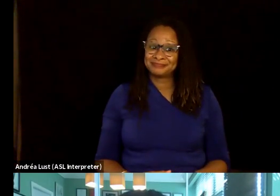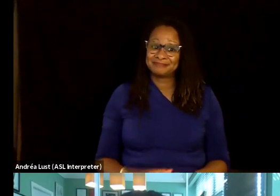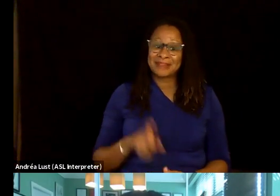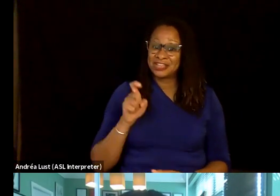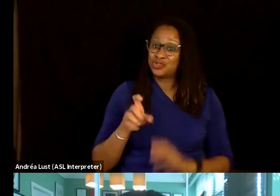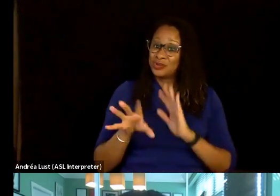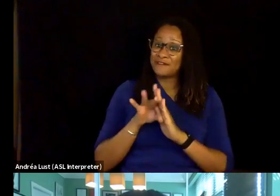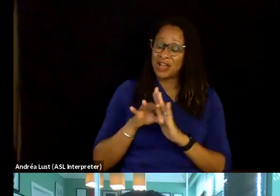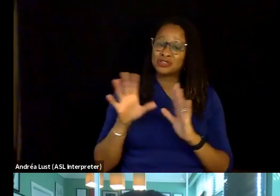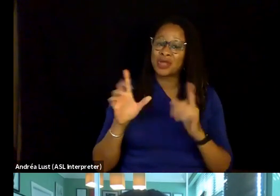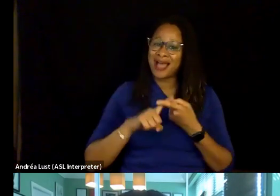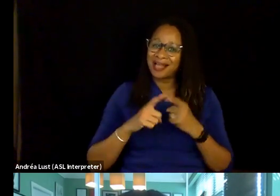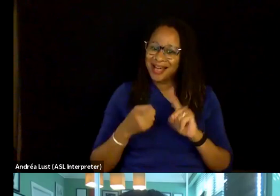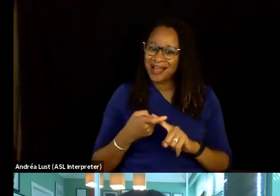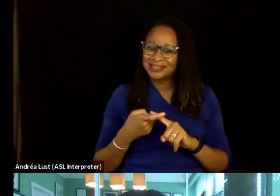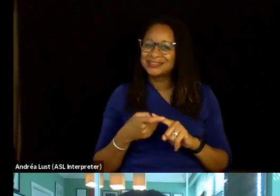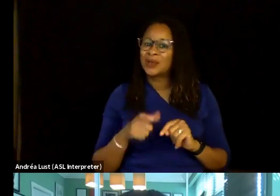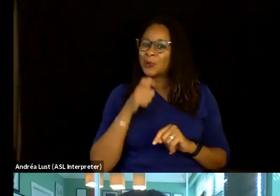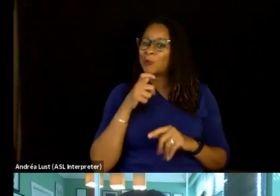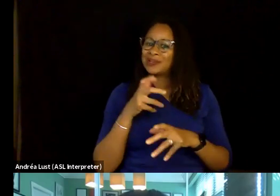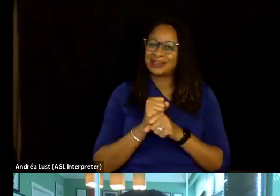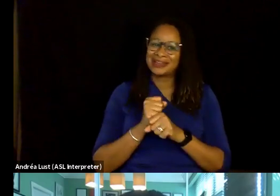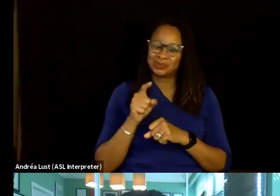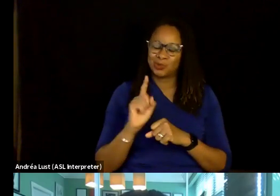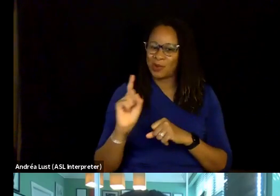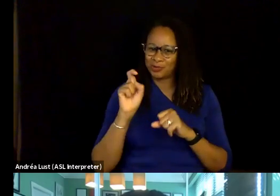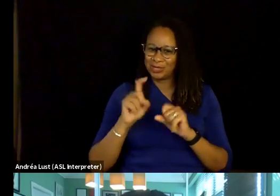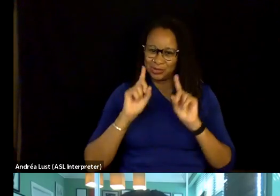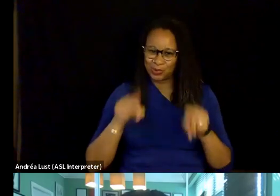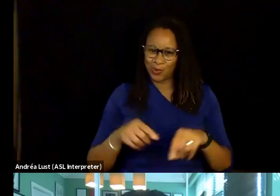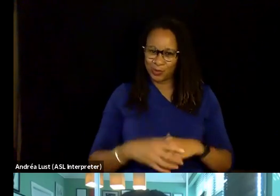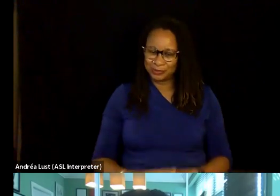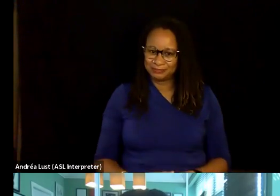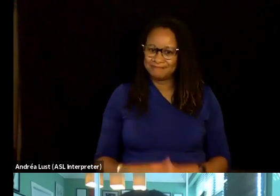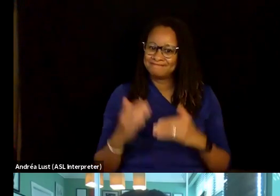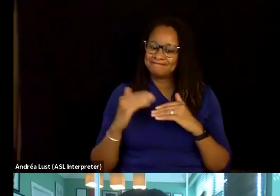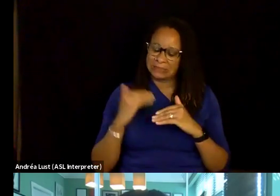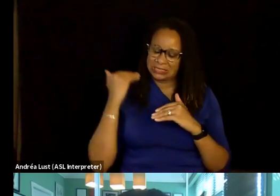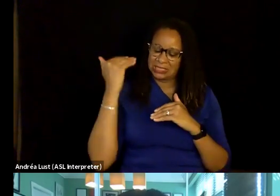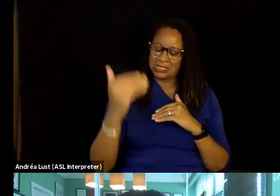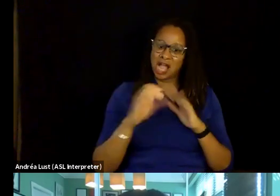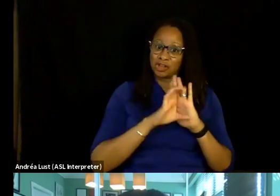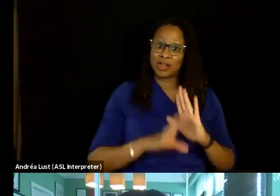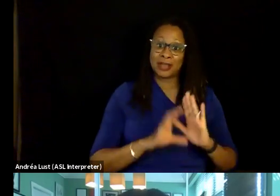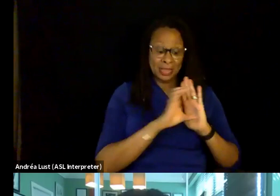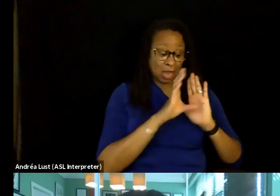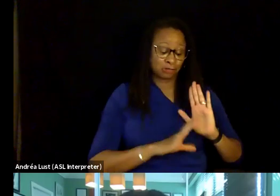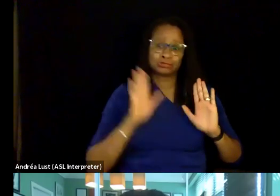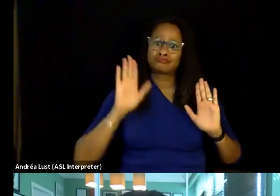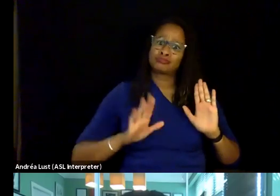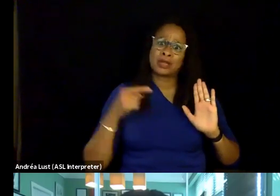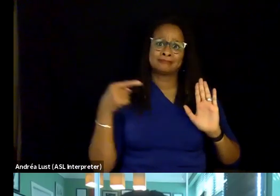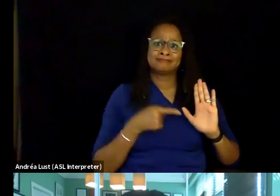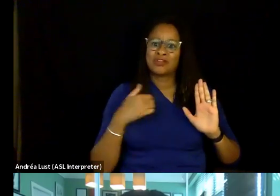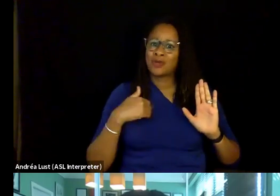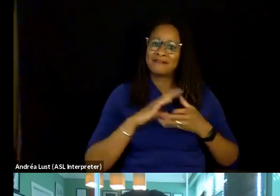those allies that can get you to where you need to be beyond the character. You have a character, great character. You have your